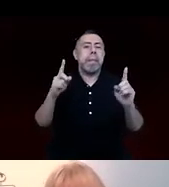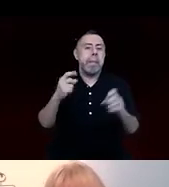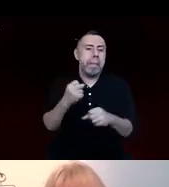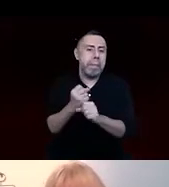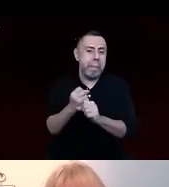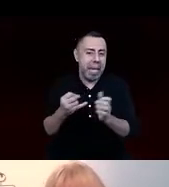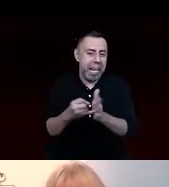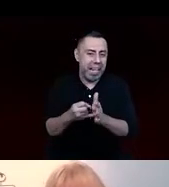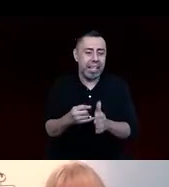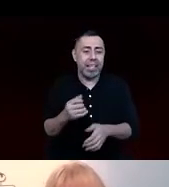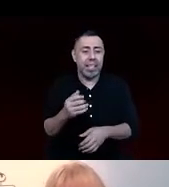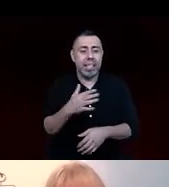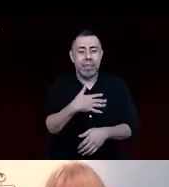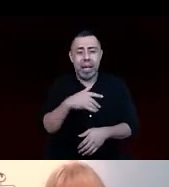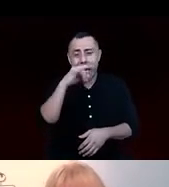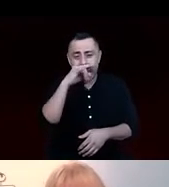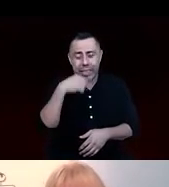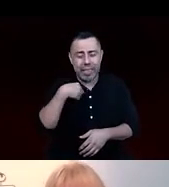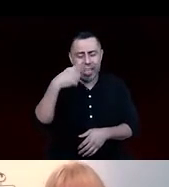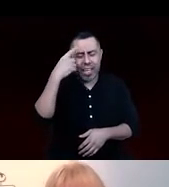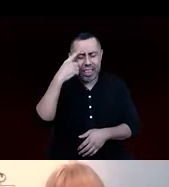I think Jay